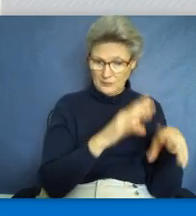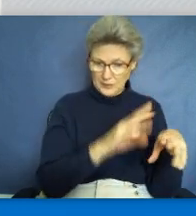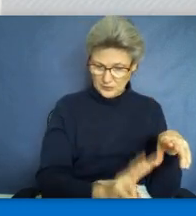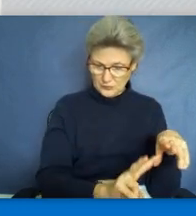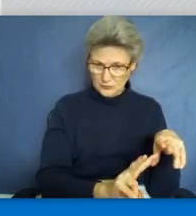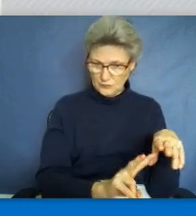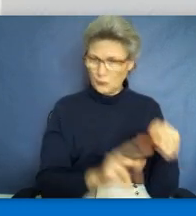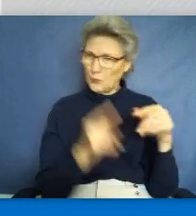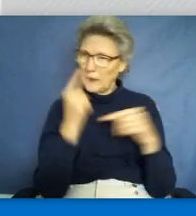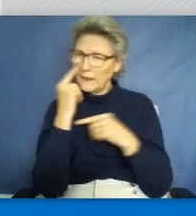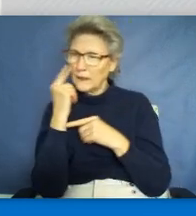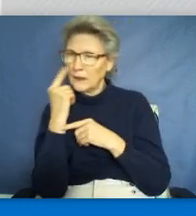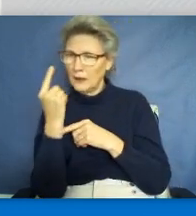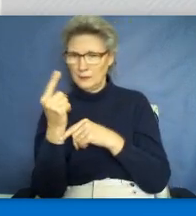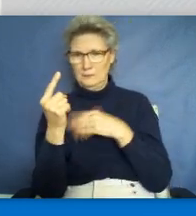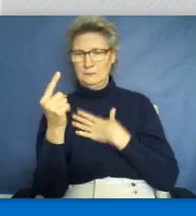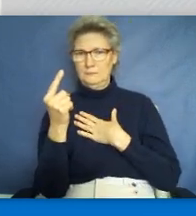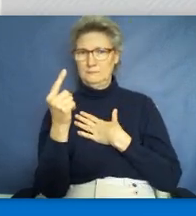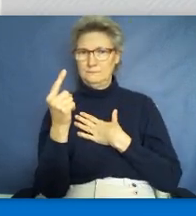what do you think?